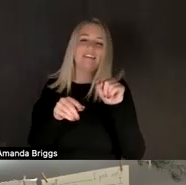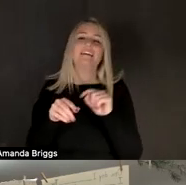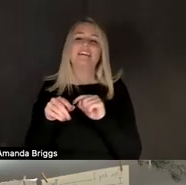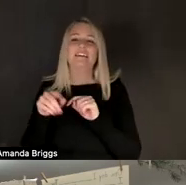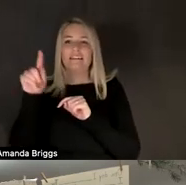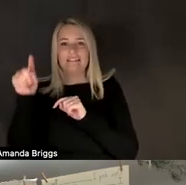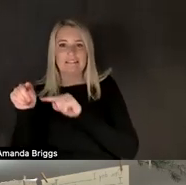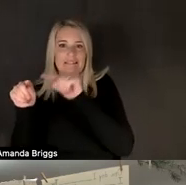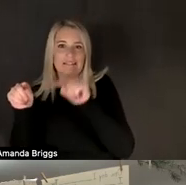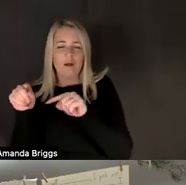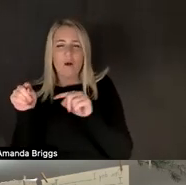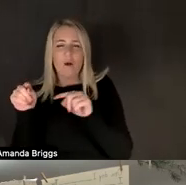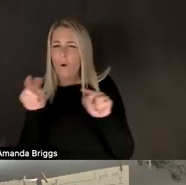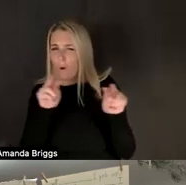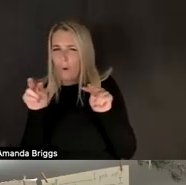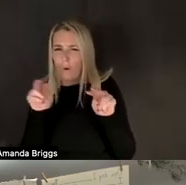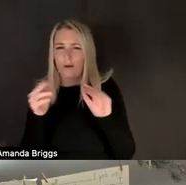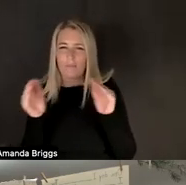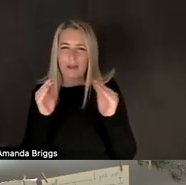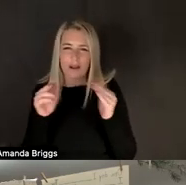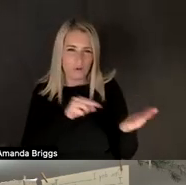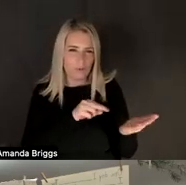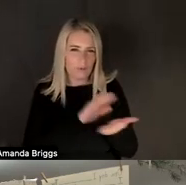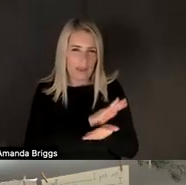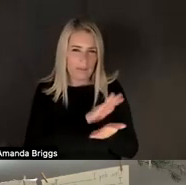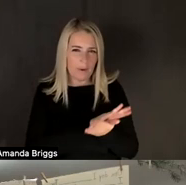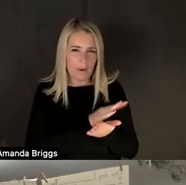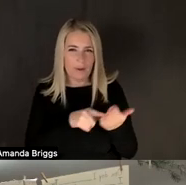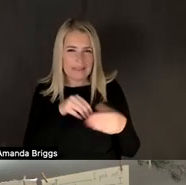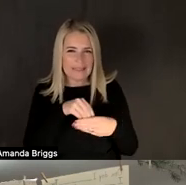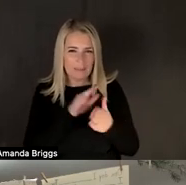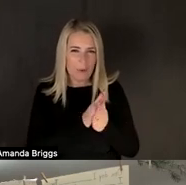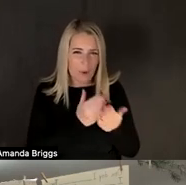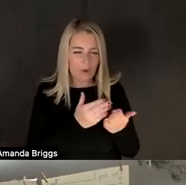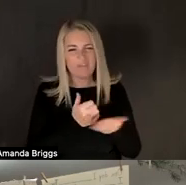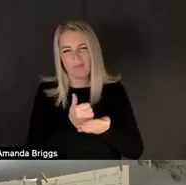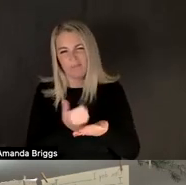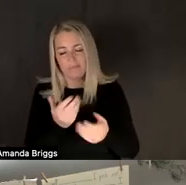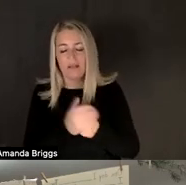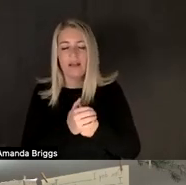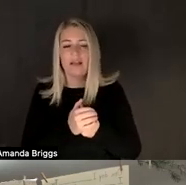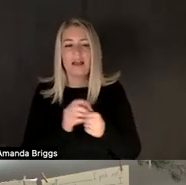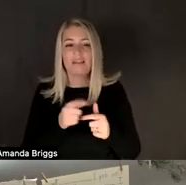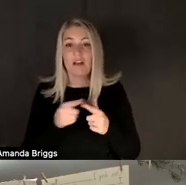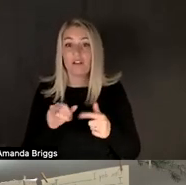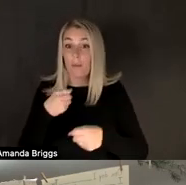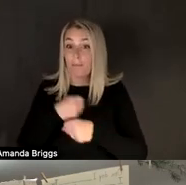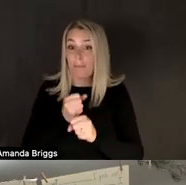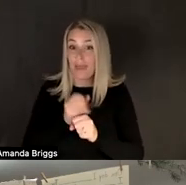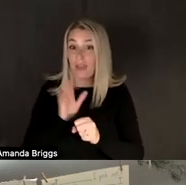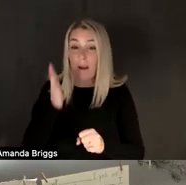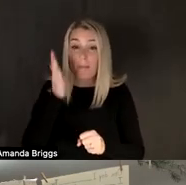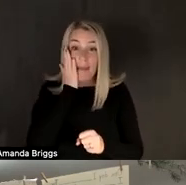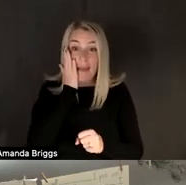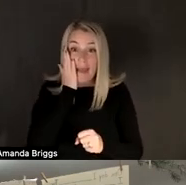can compare it to what's on their paper, what's in their book, and it can help them. And we also do make your bed pretty quickly. Now you've